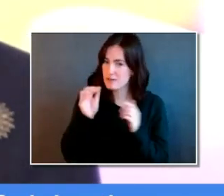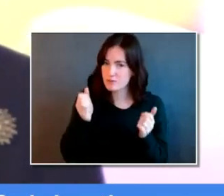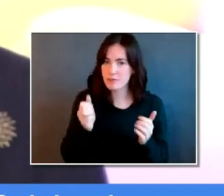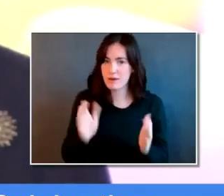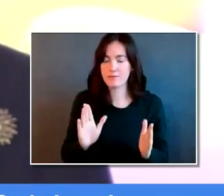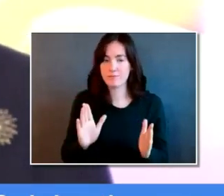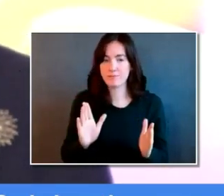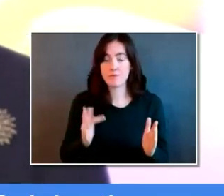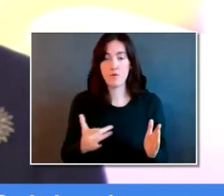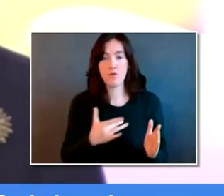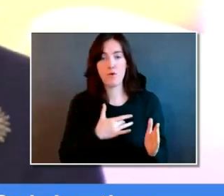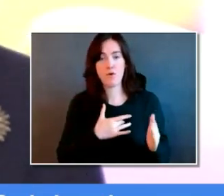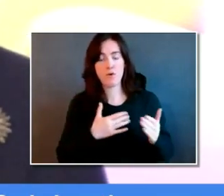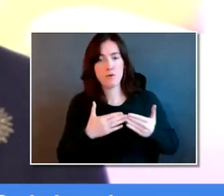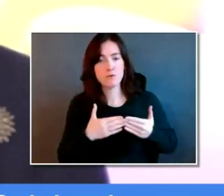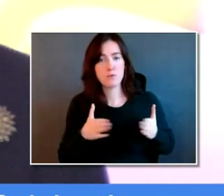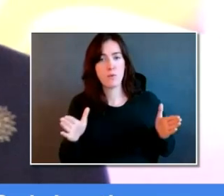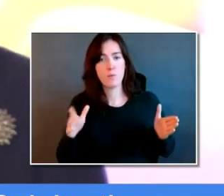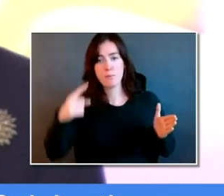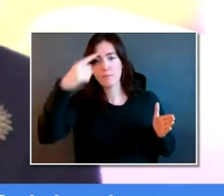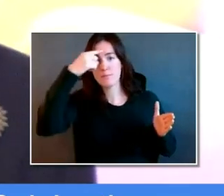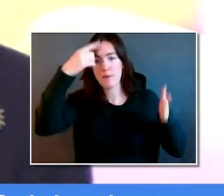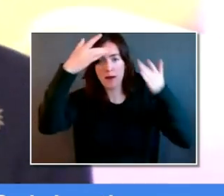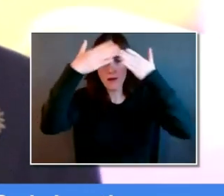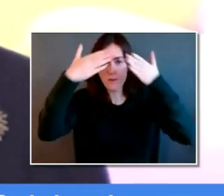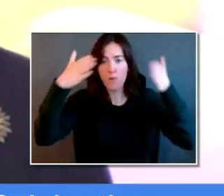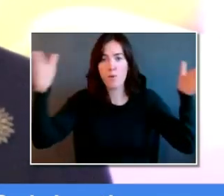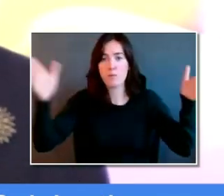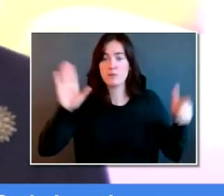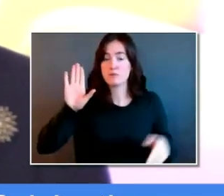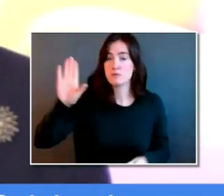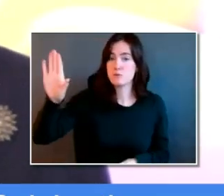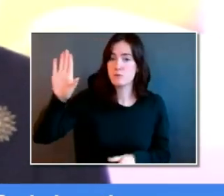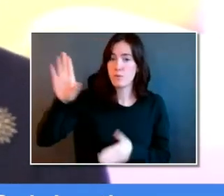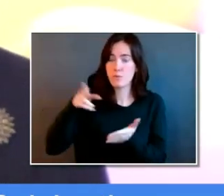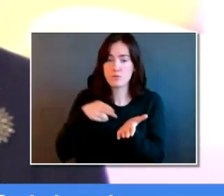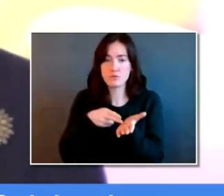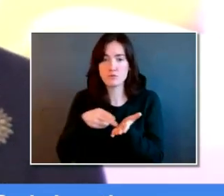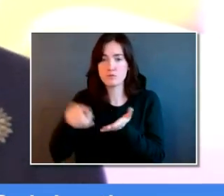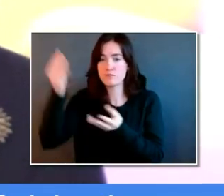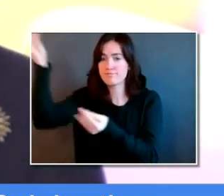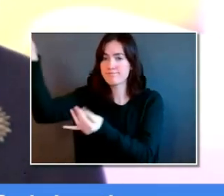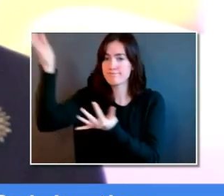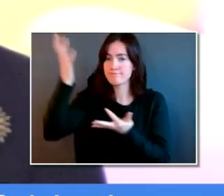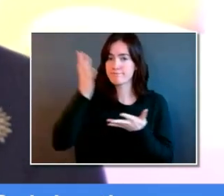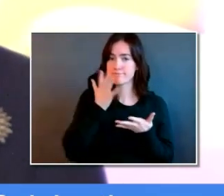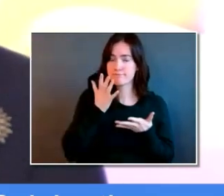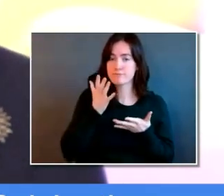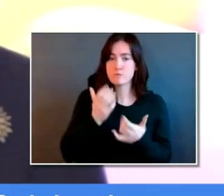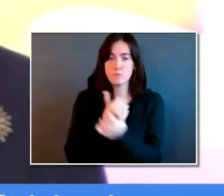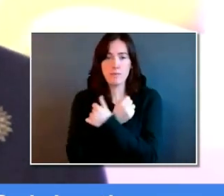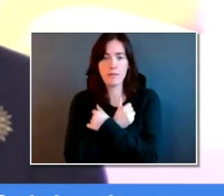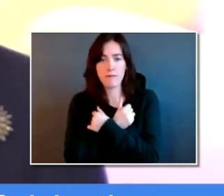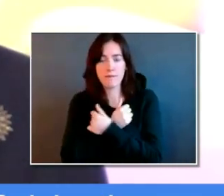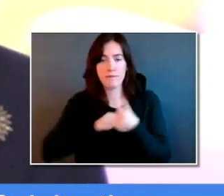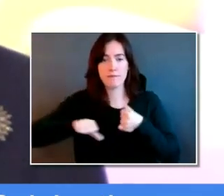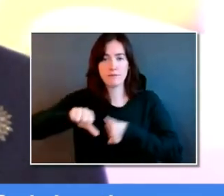our hearts and our minds to your truth, to love one another.